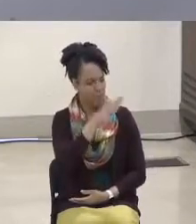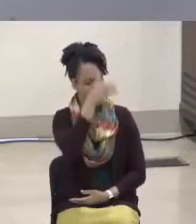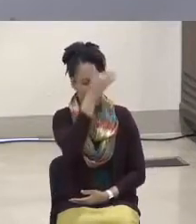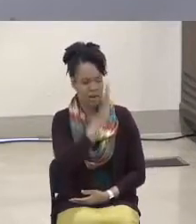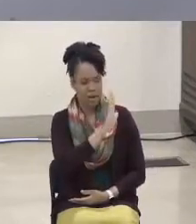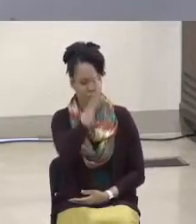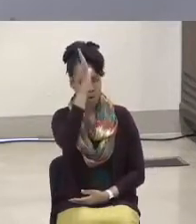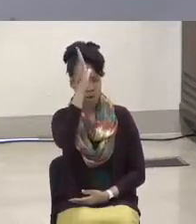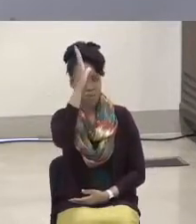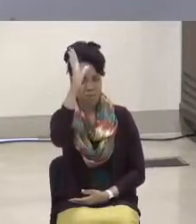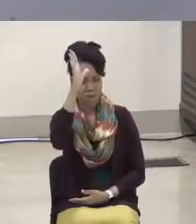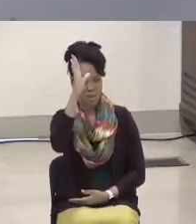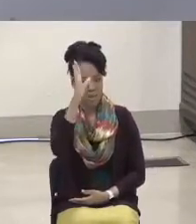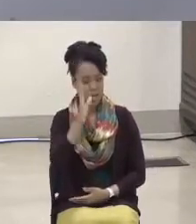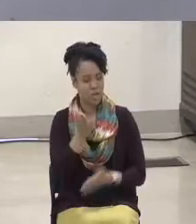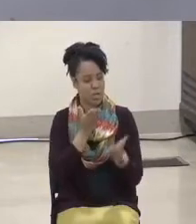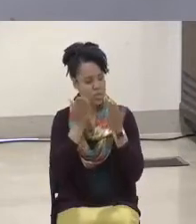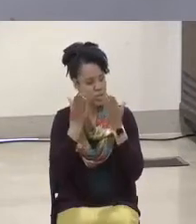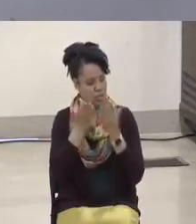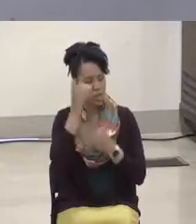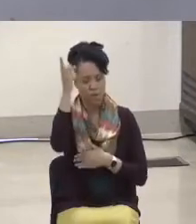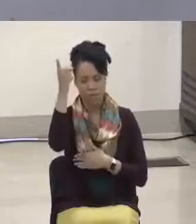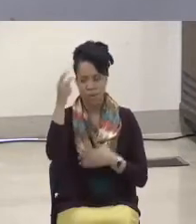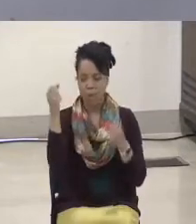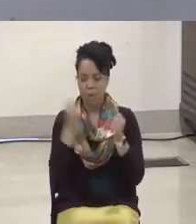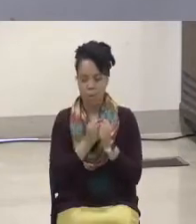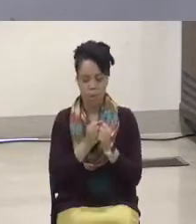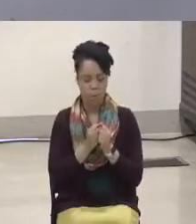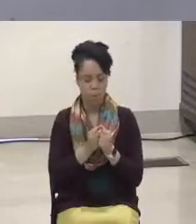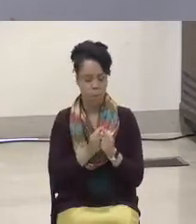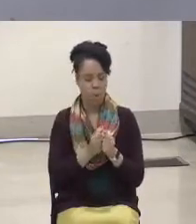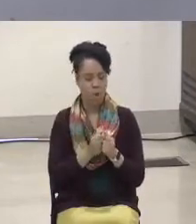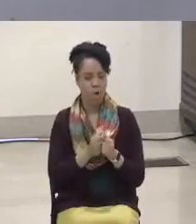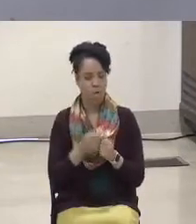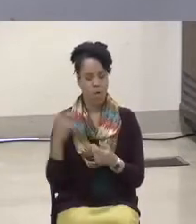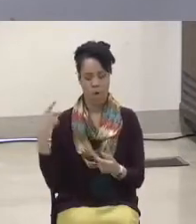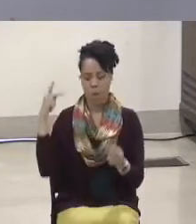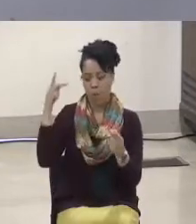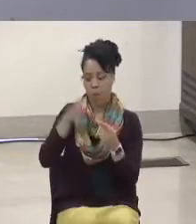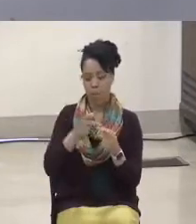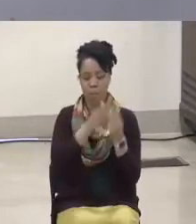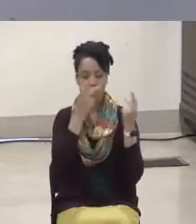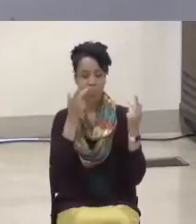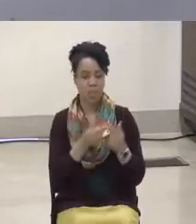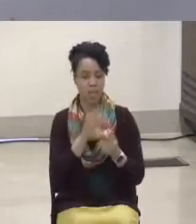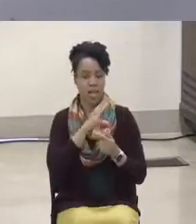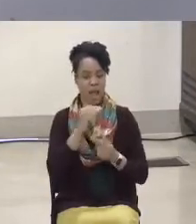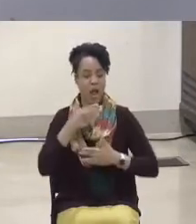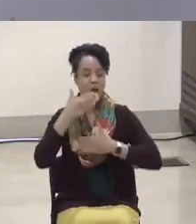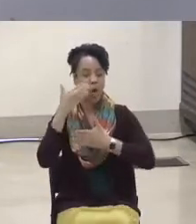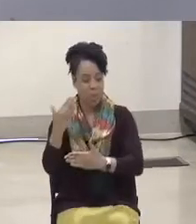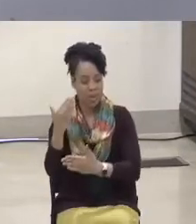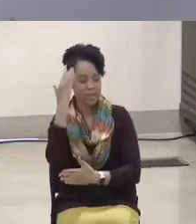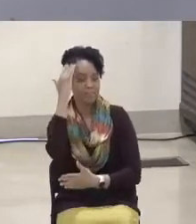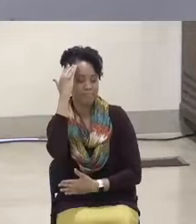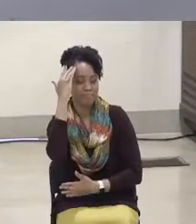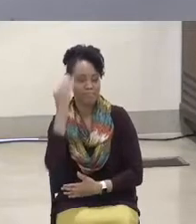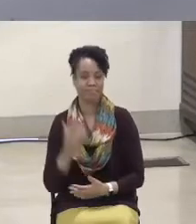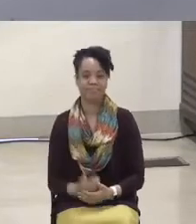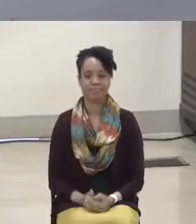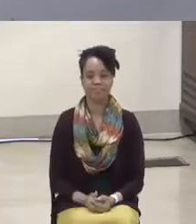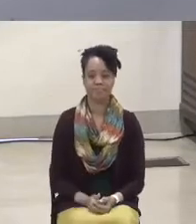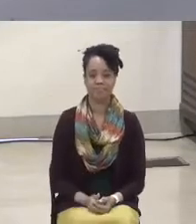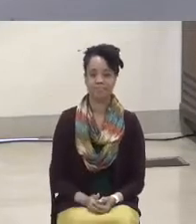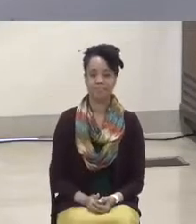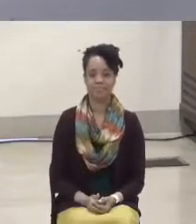father, serve him with a perfect heart and with a willing mind." Y en